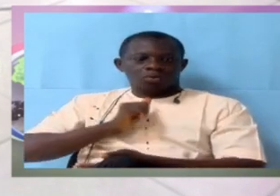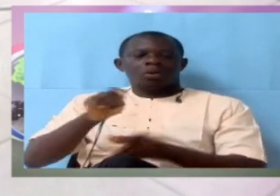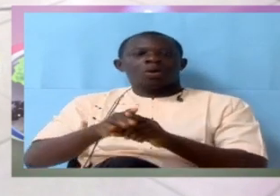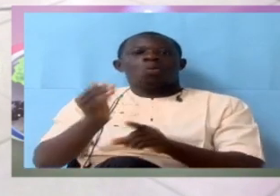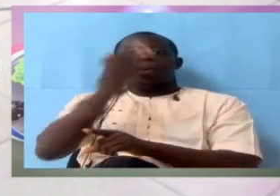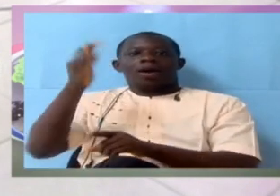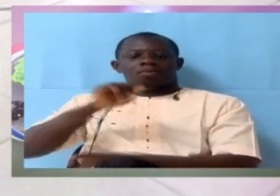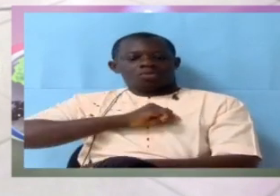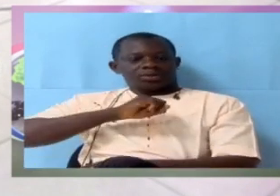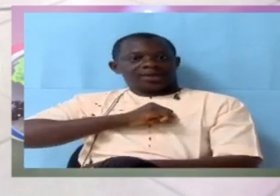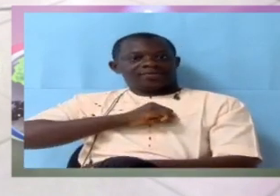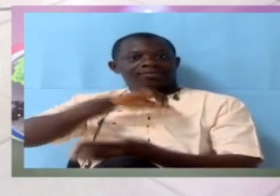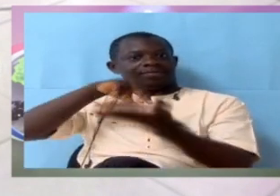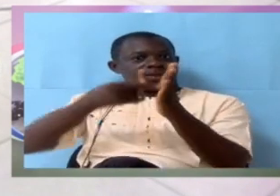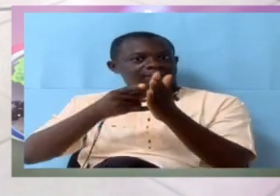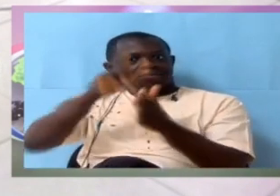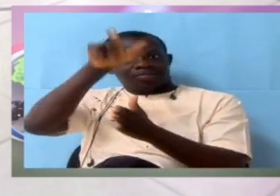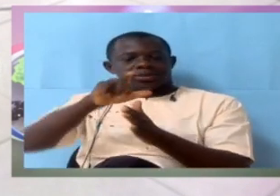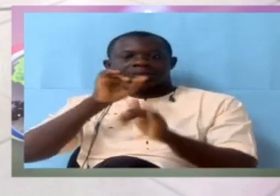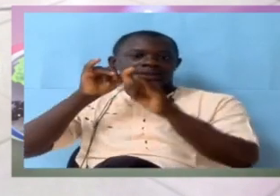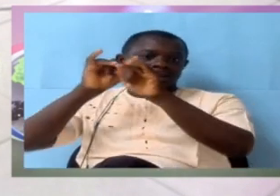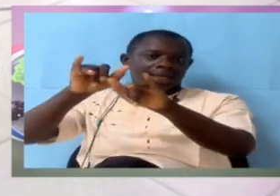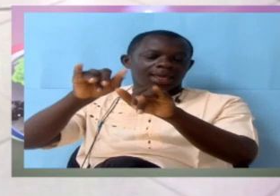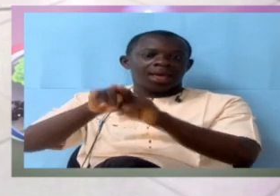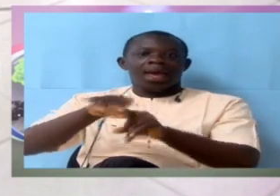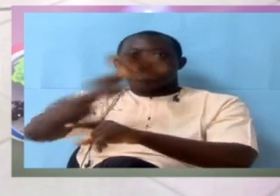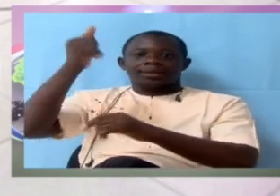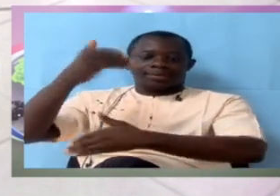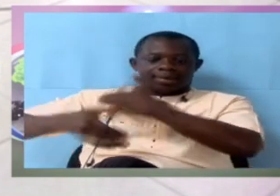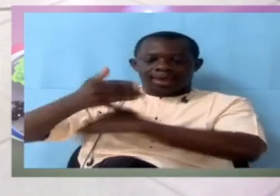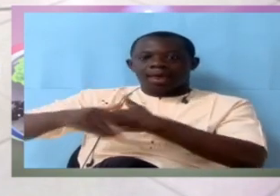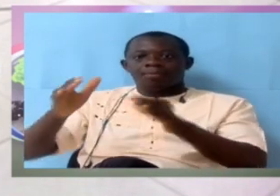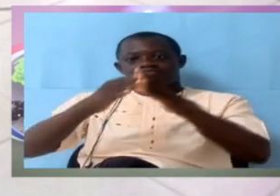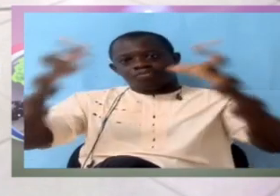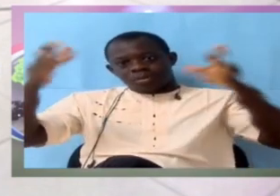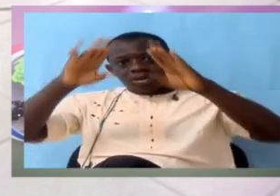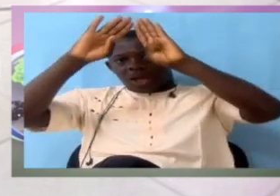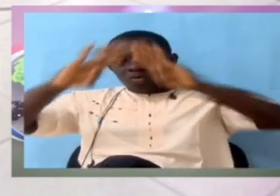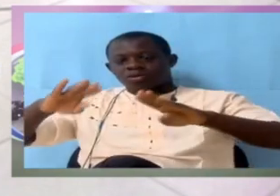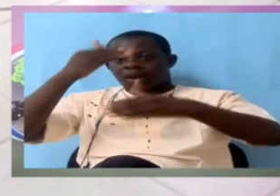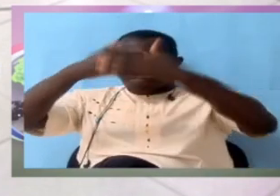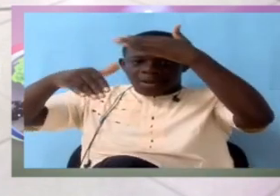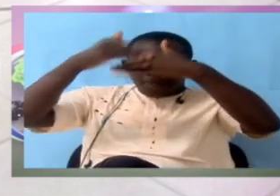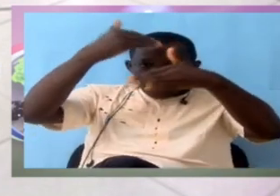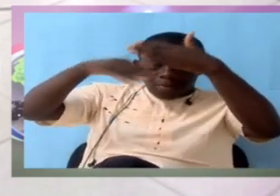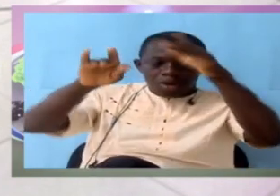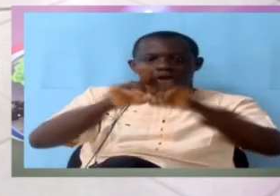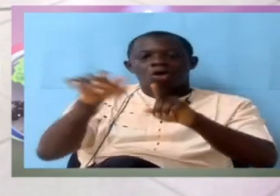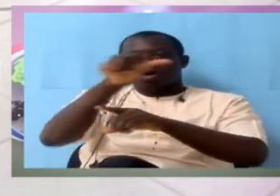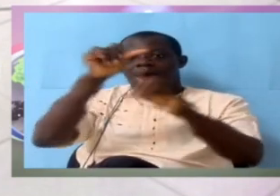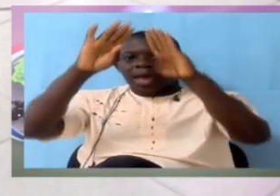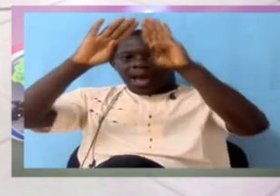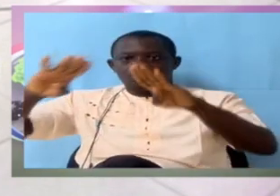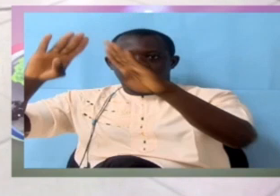he himself is staying. In fact, near the big house, he built another smaller line house there. It